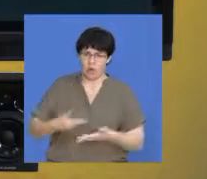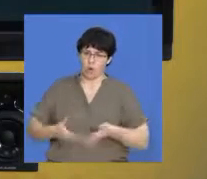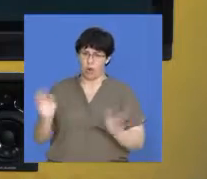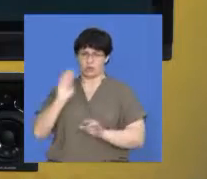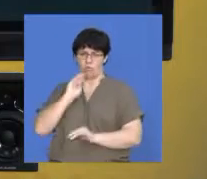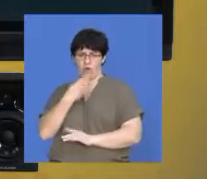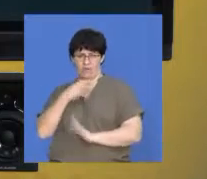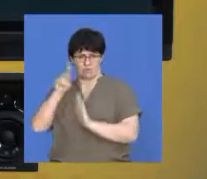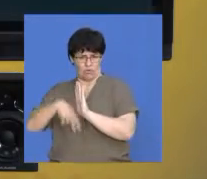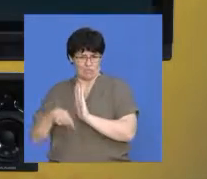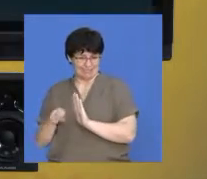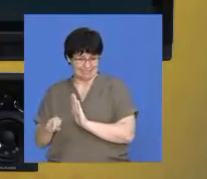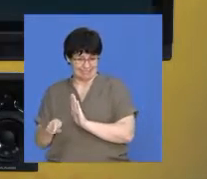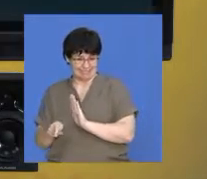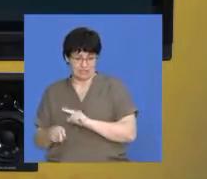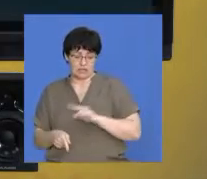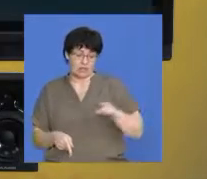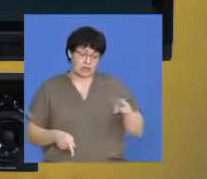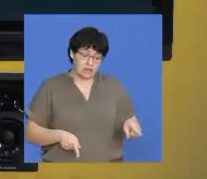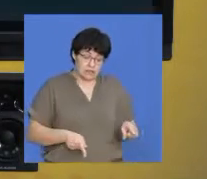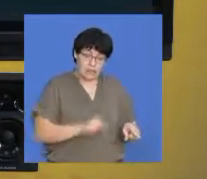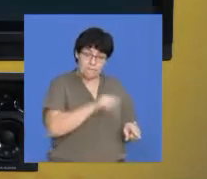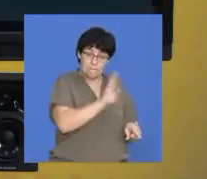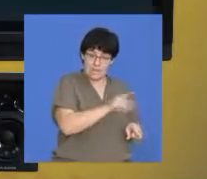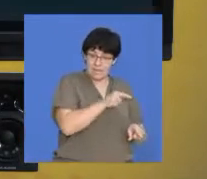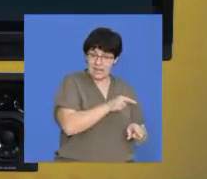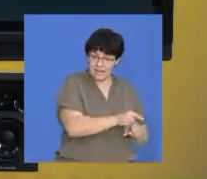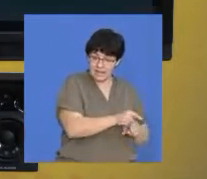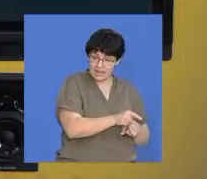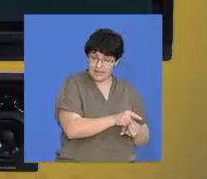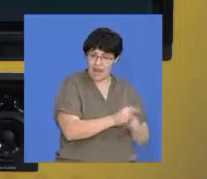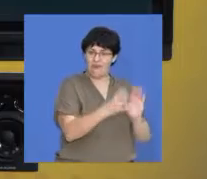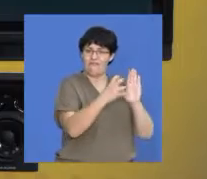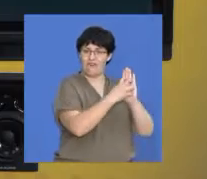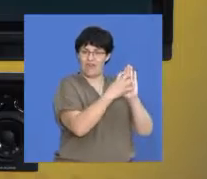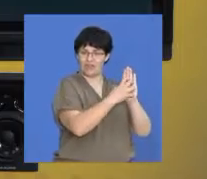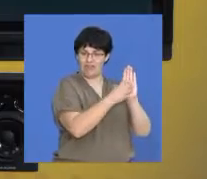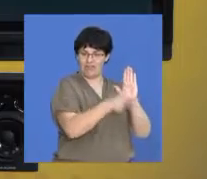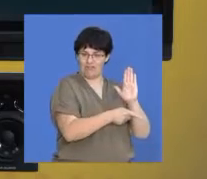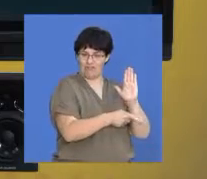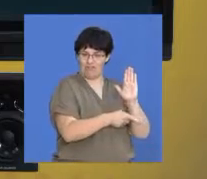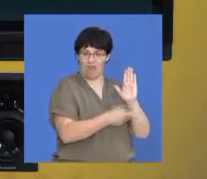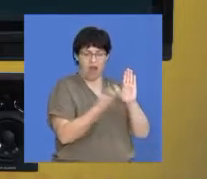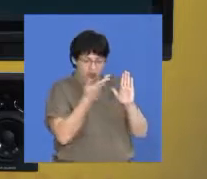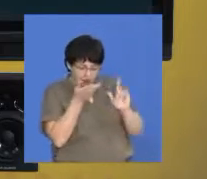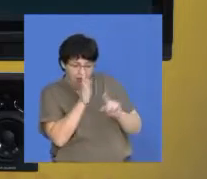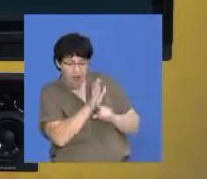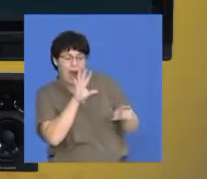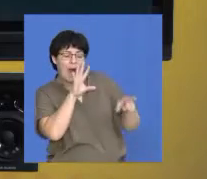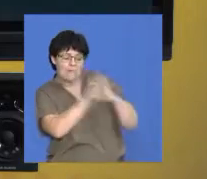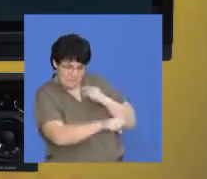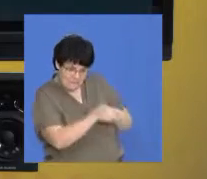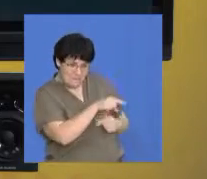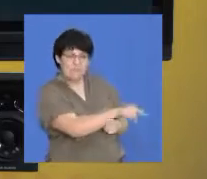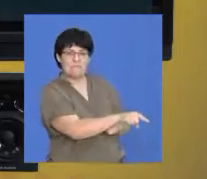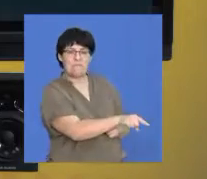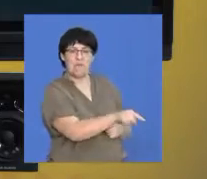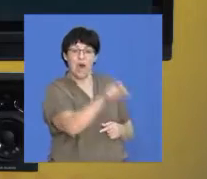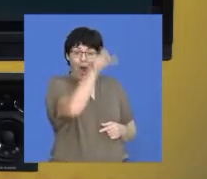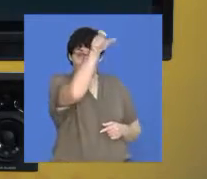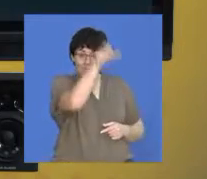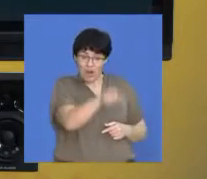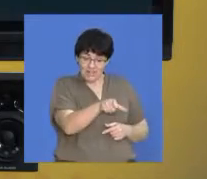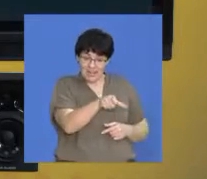its breakfast program. And then source B was that photograph which then showed us in visual